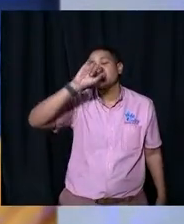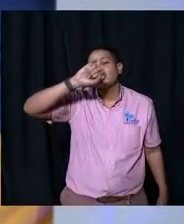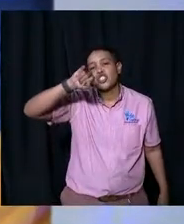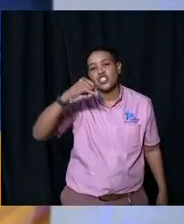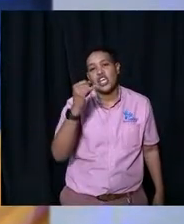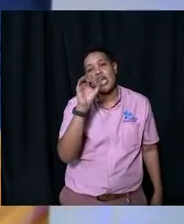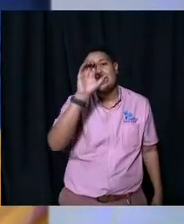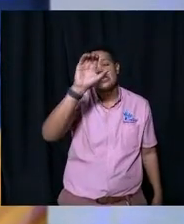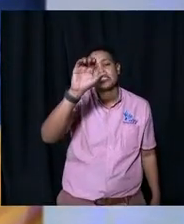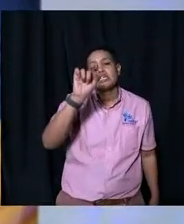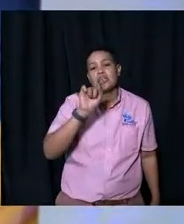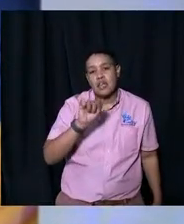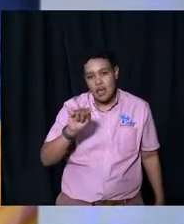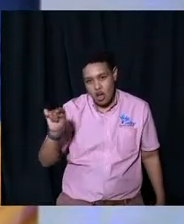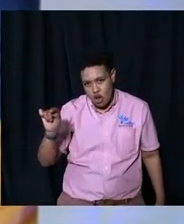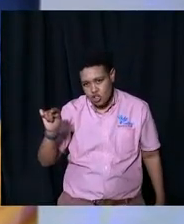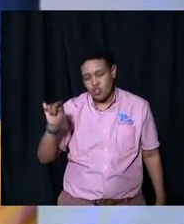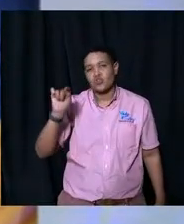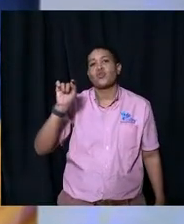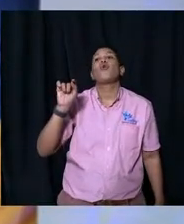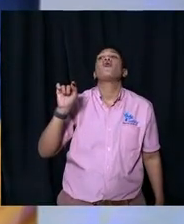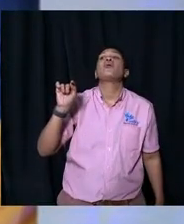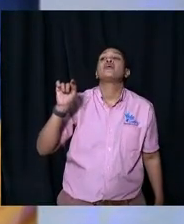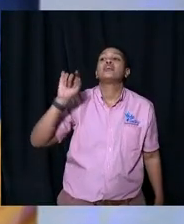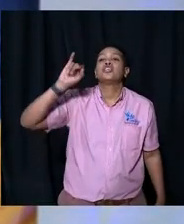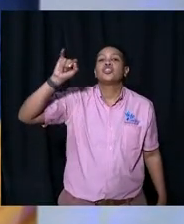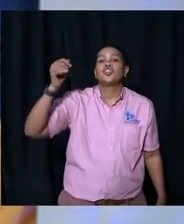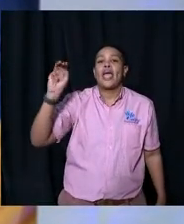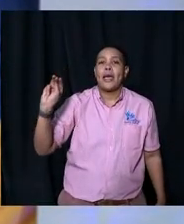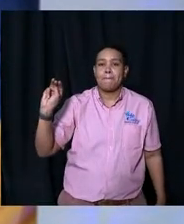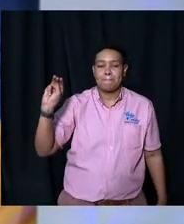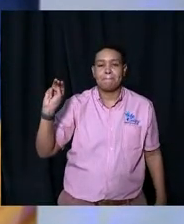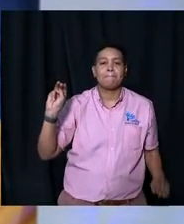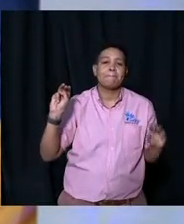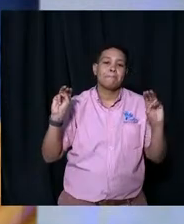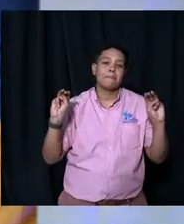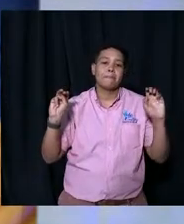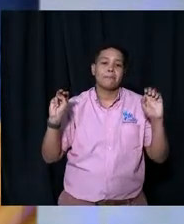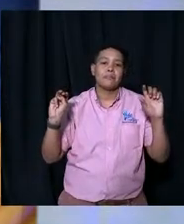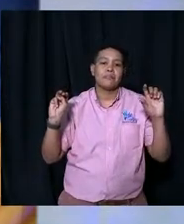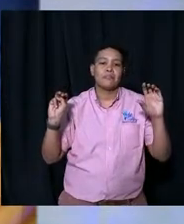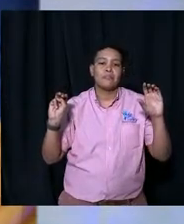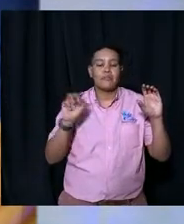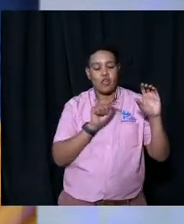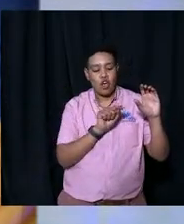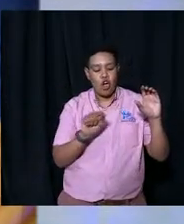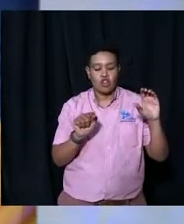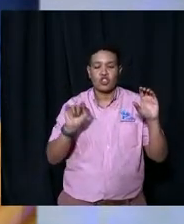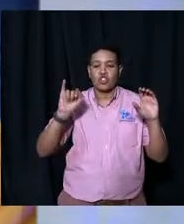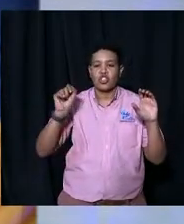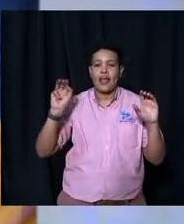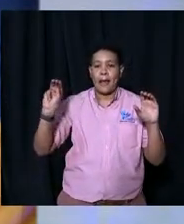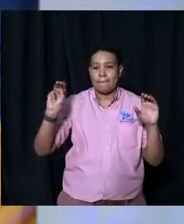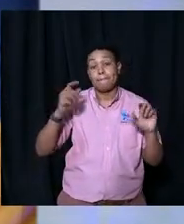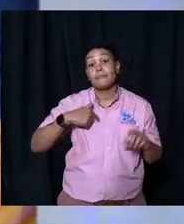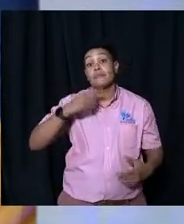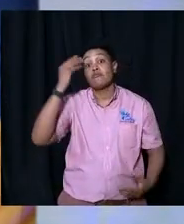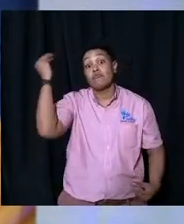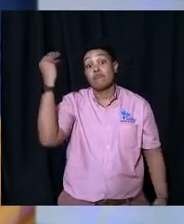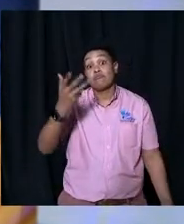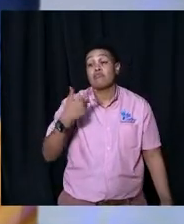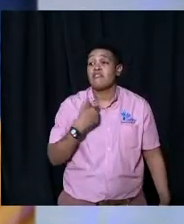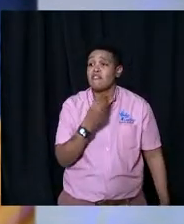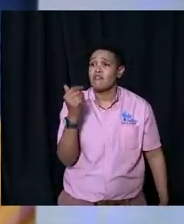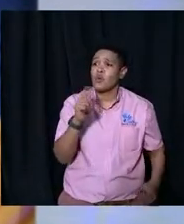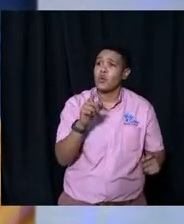EGJC underscore JM. All right? Really want to hear from you. I have a few questions